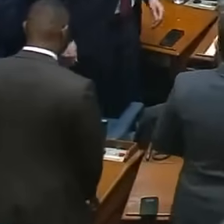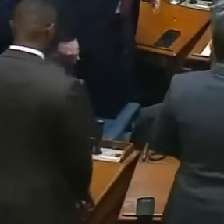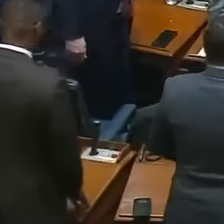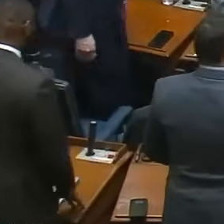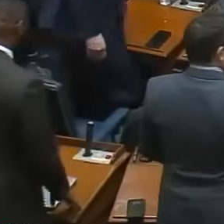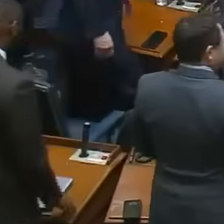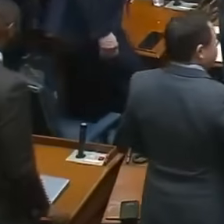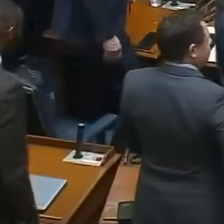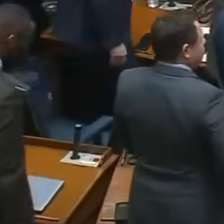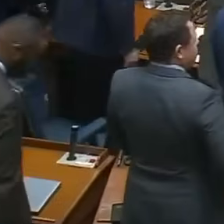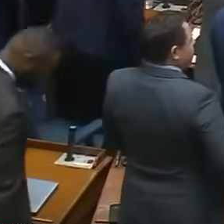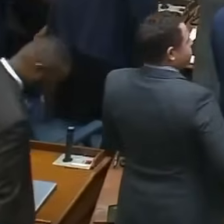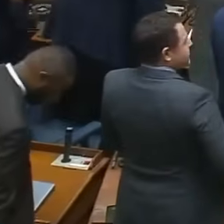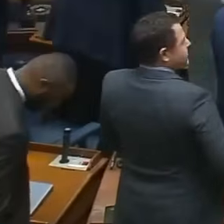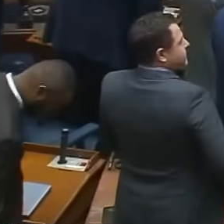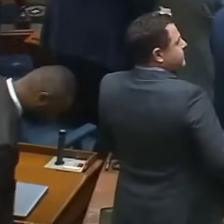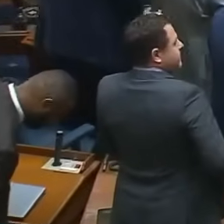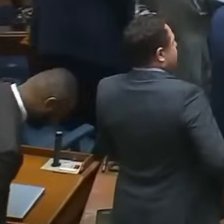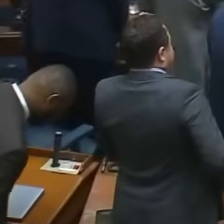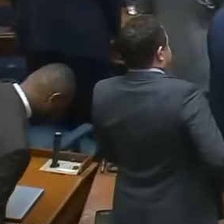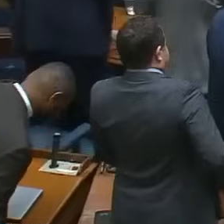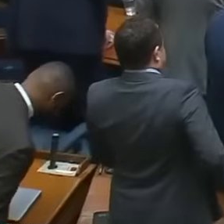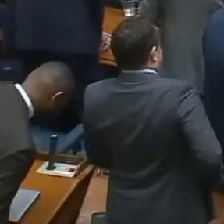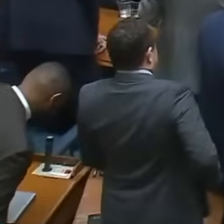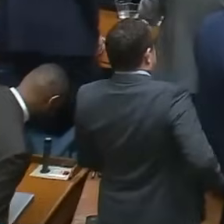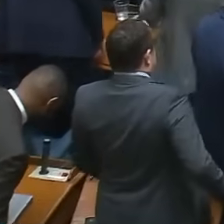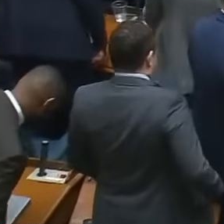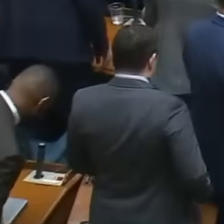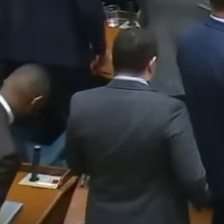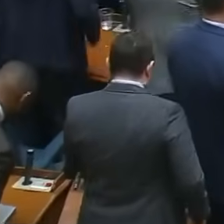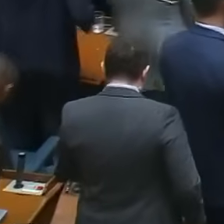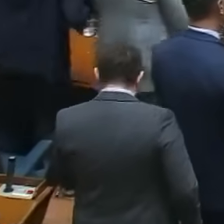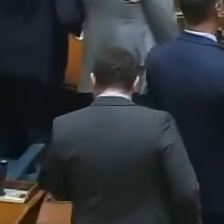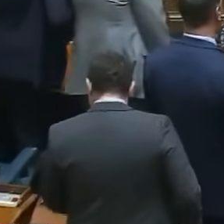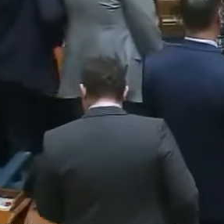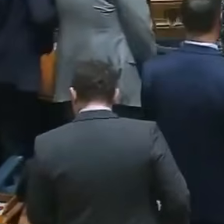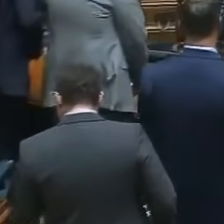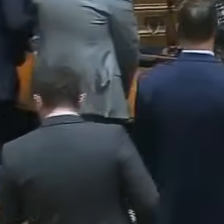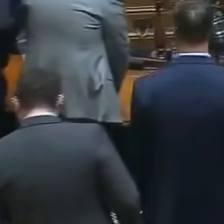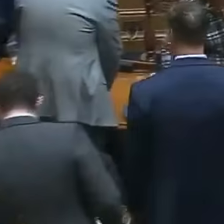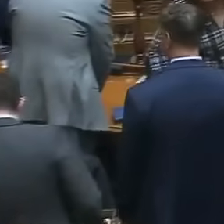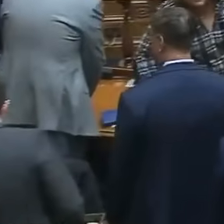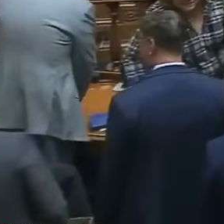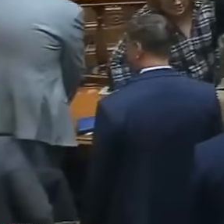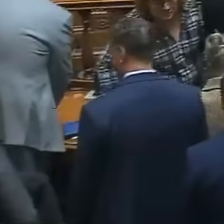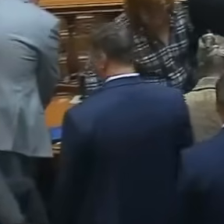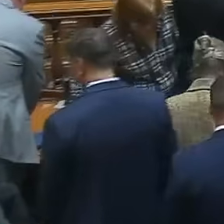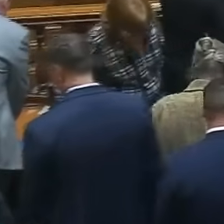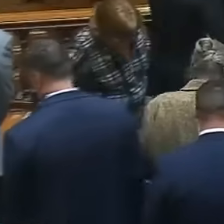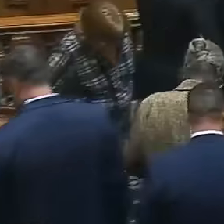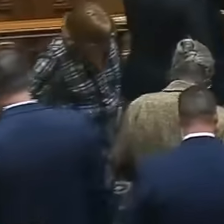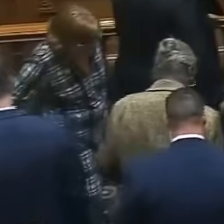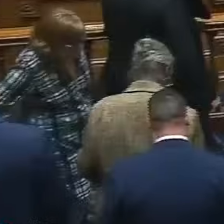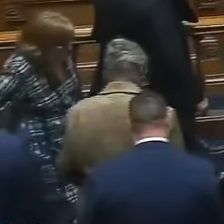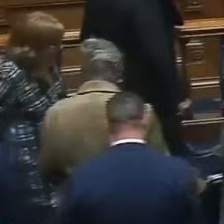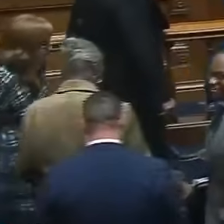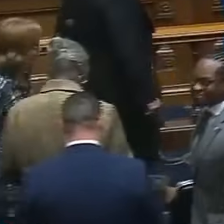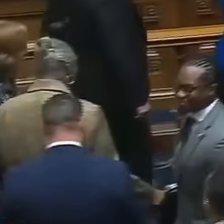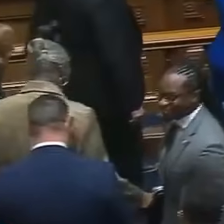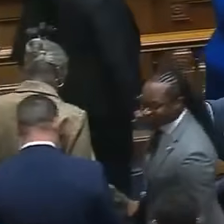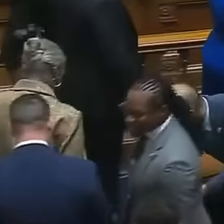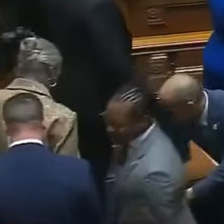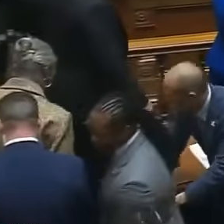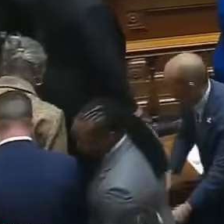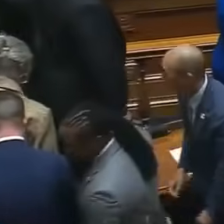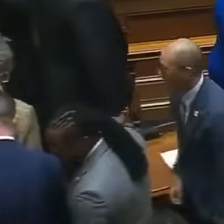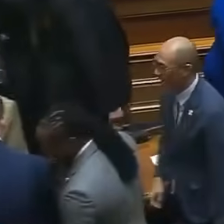liquor stores. And that went over like the proverbial lead balloon in the legislature. Yeah, there's no bill in it right now